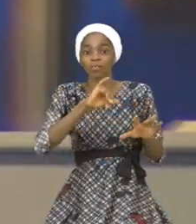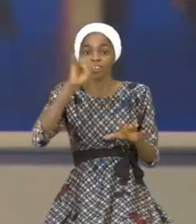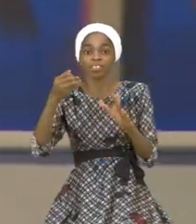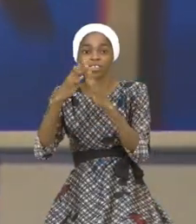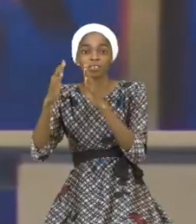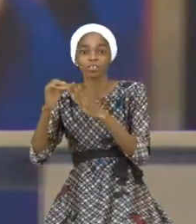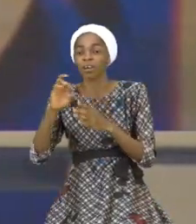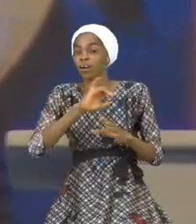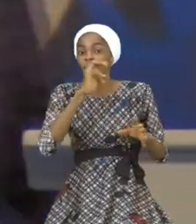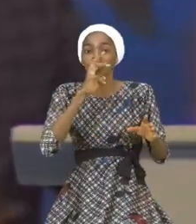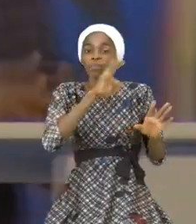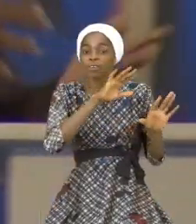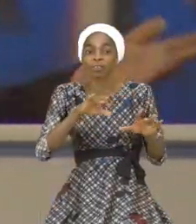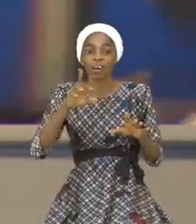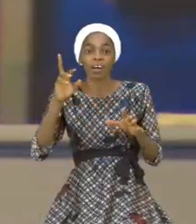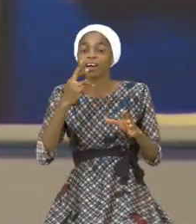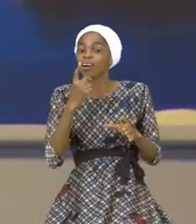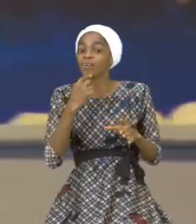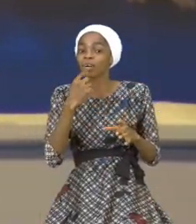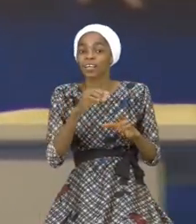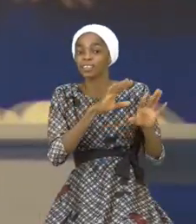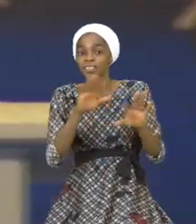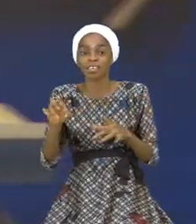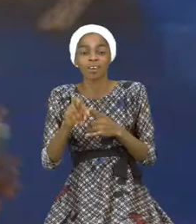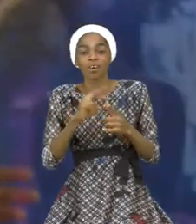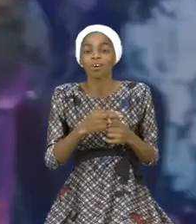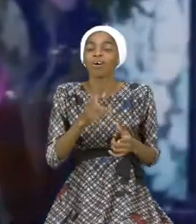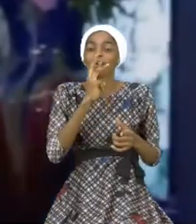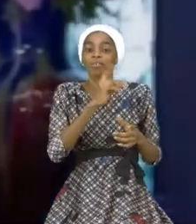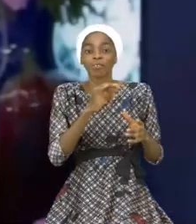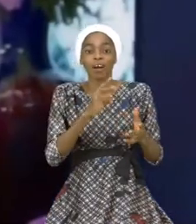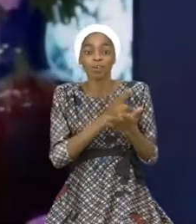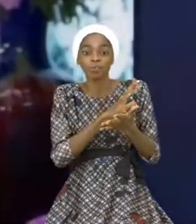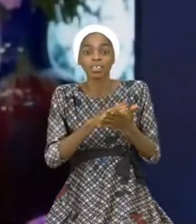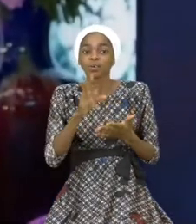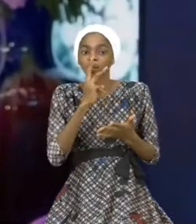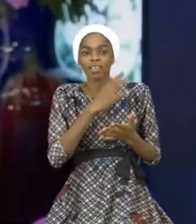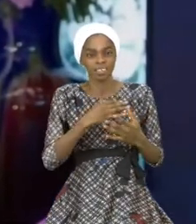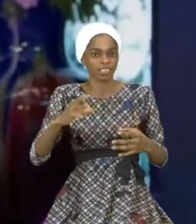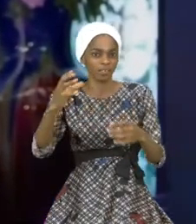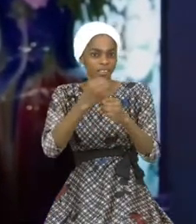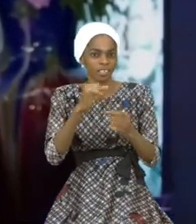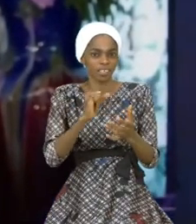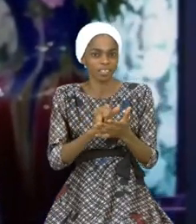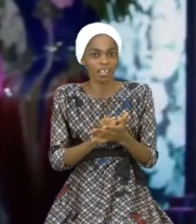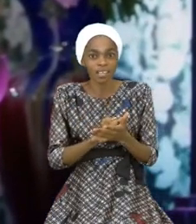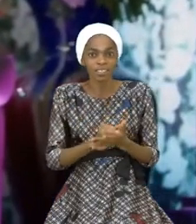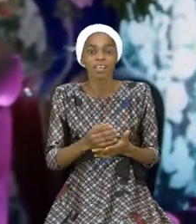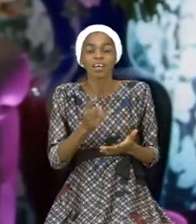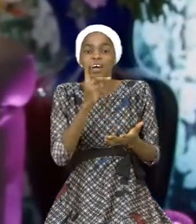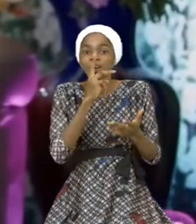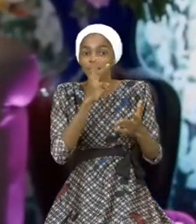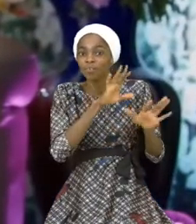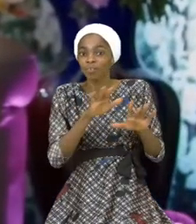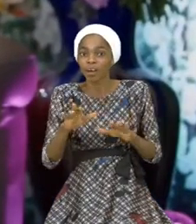Red Sea, River Holy Water. And they have taken that river holy water and